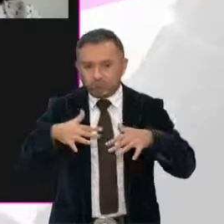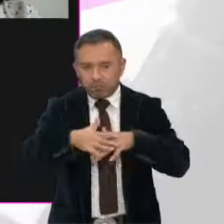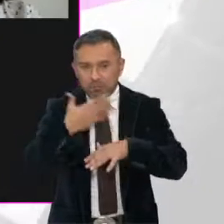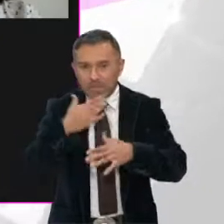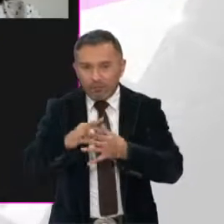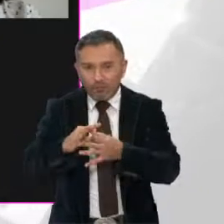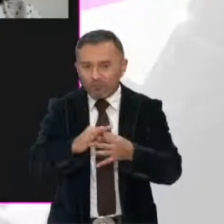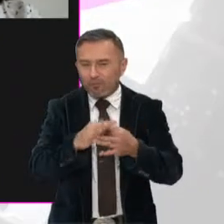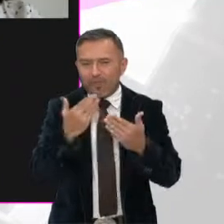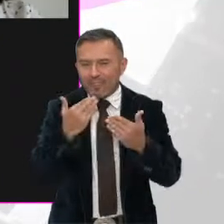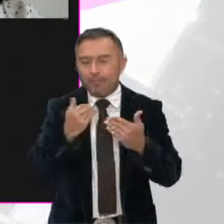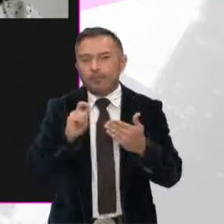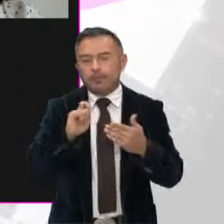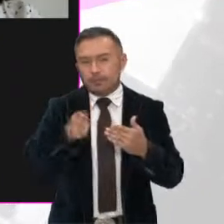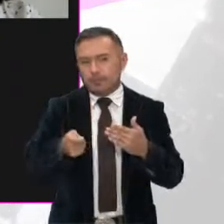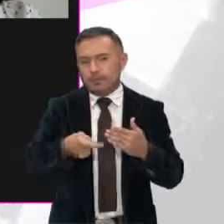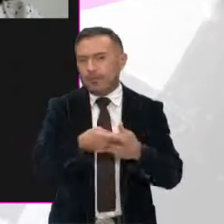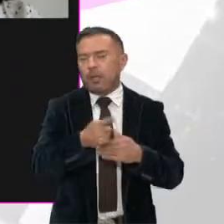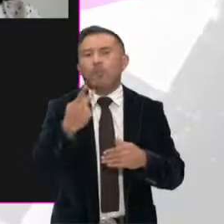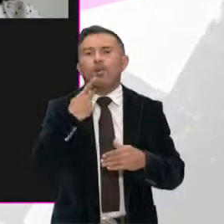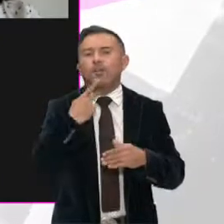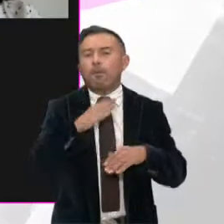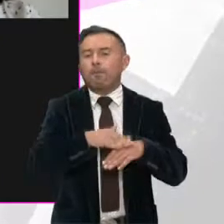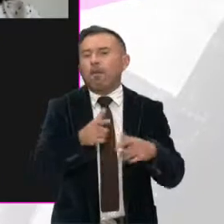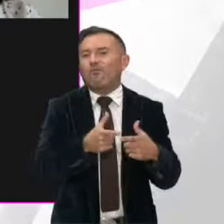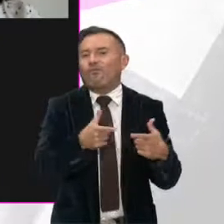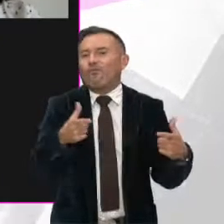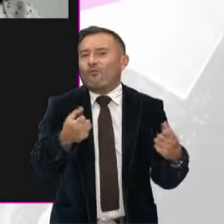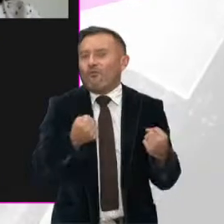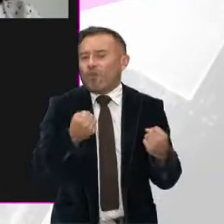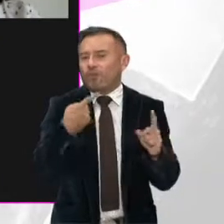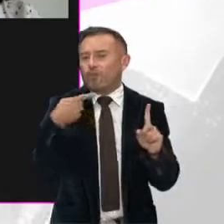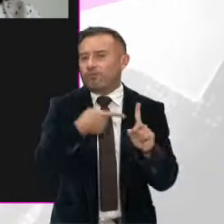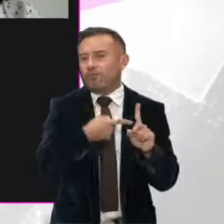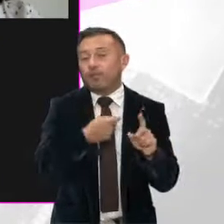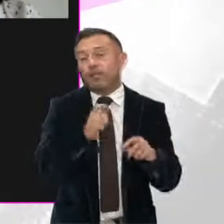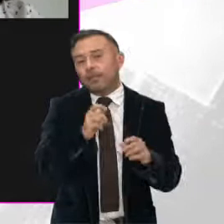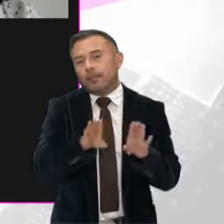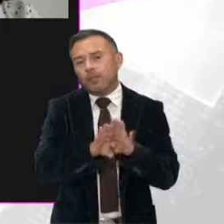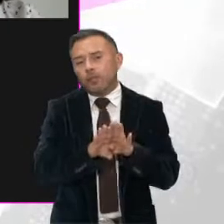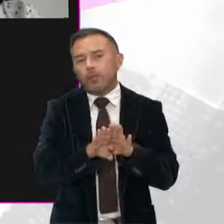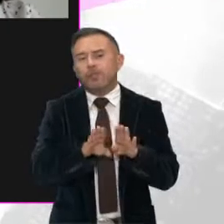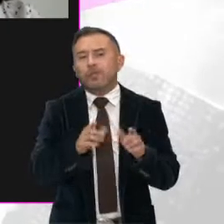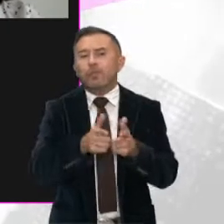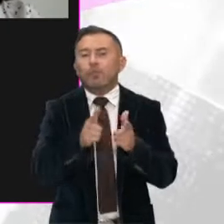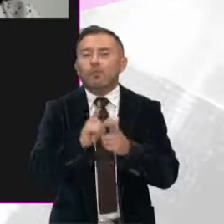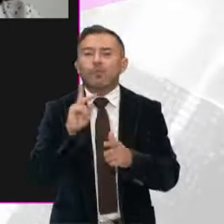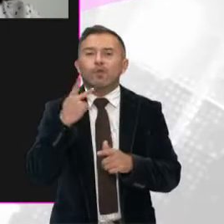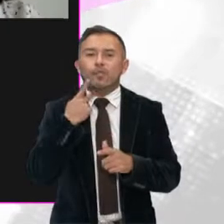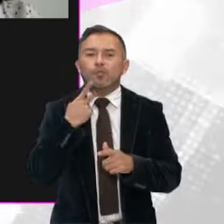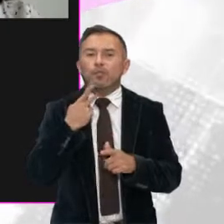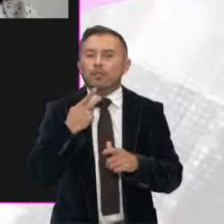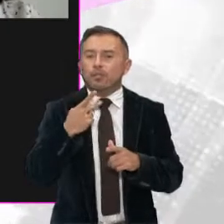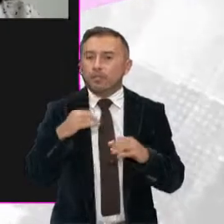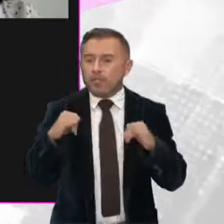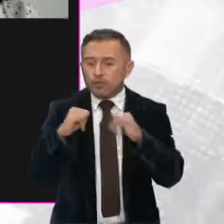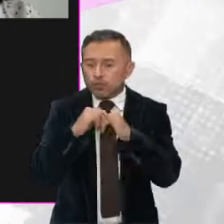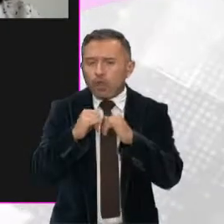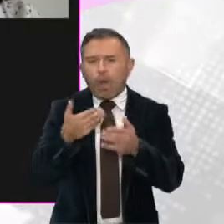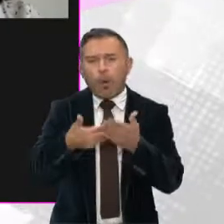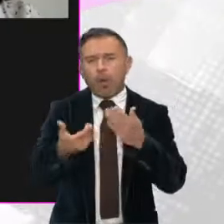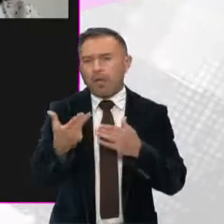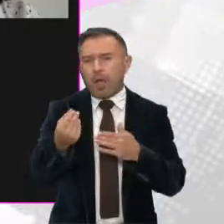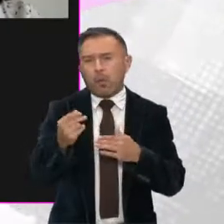in agreement, an individualism of politics that is the organization, agencies